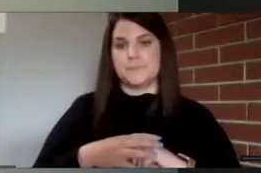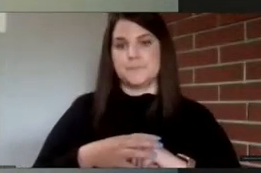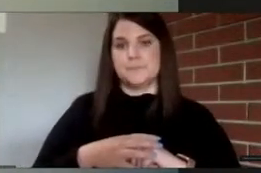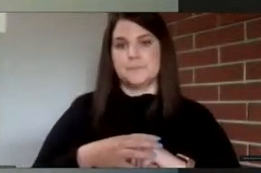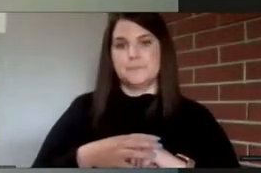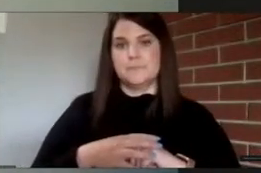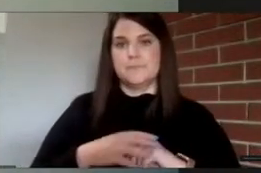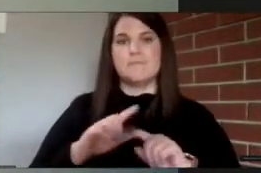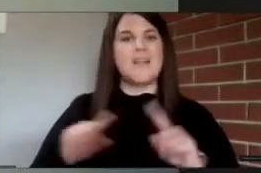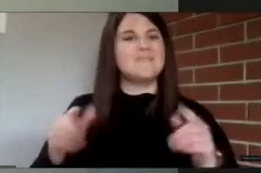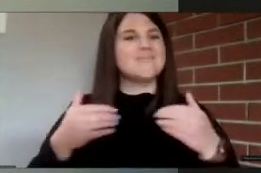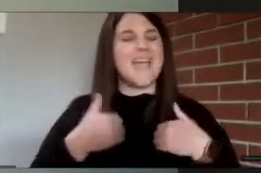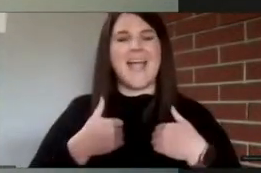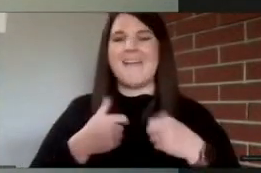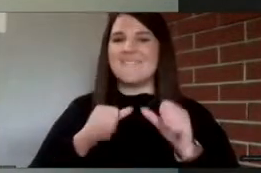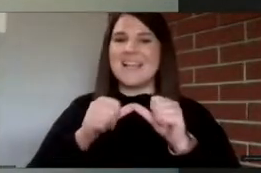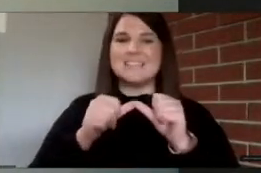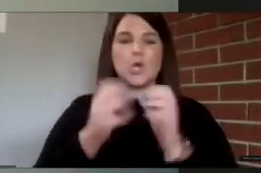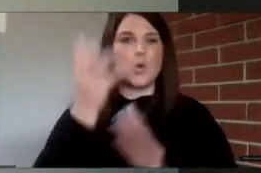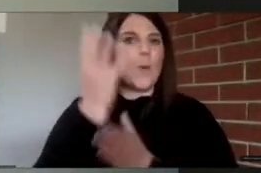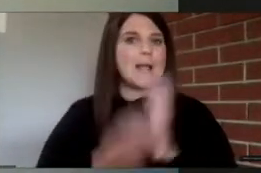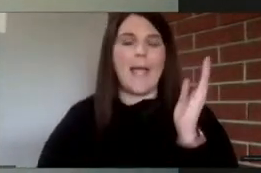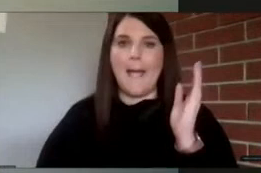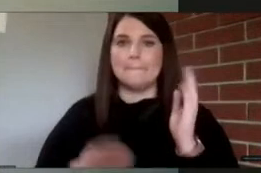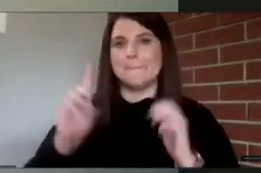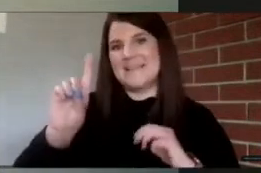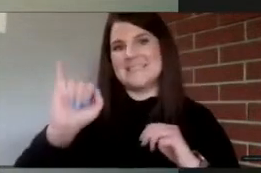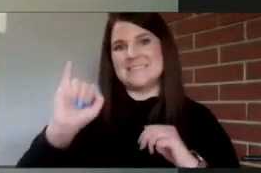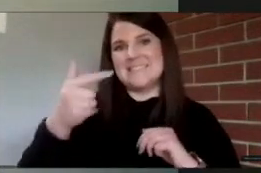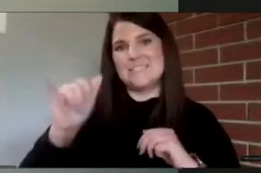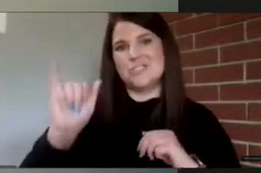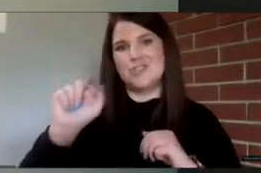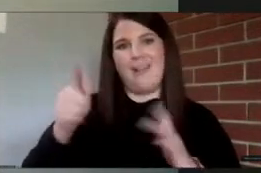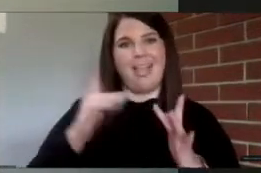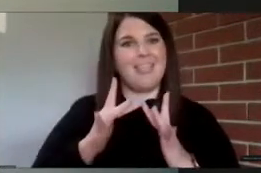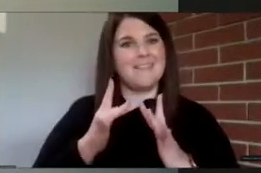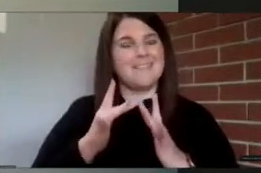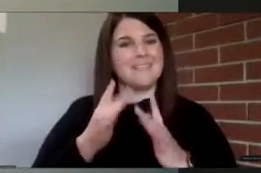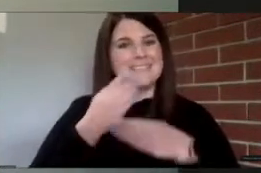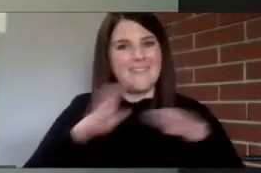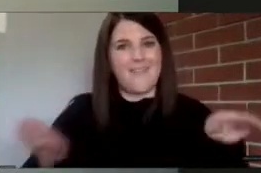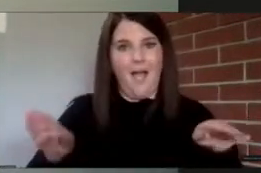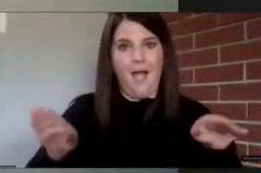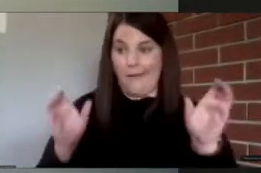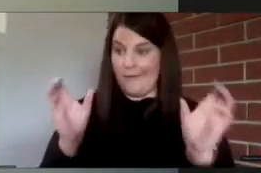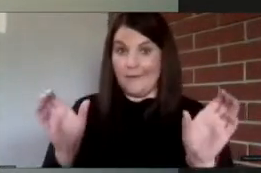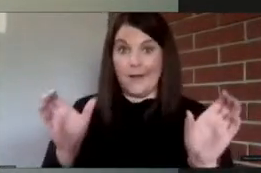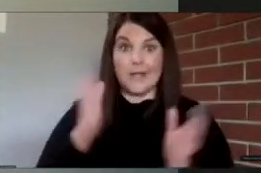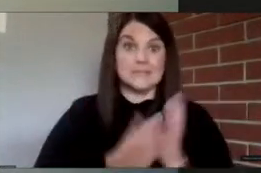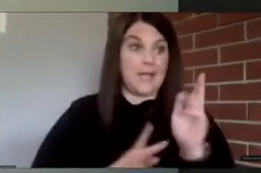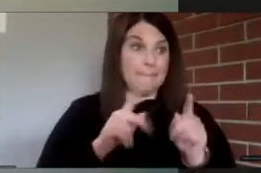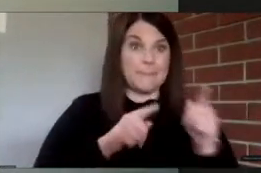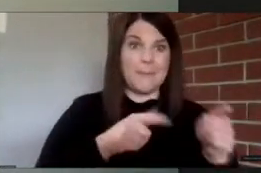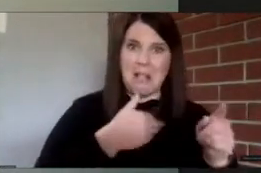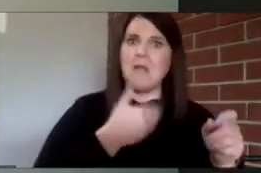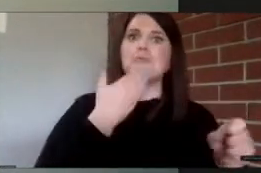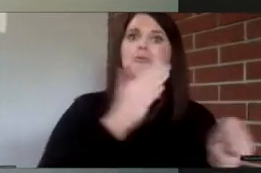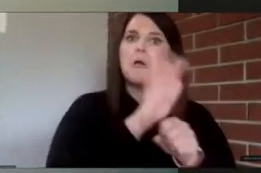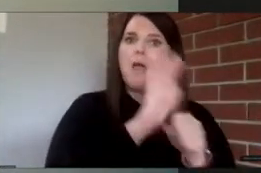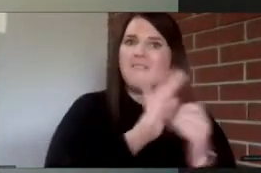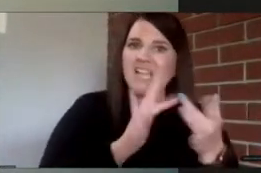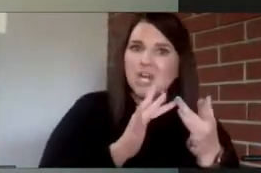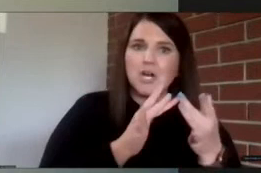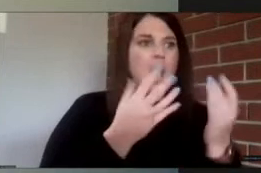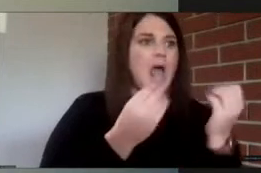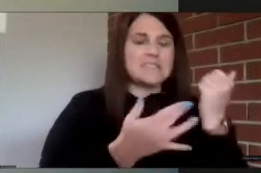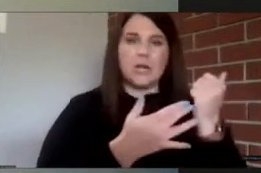of a digital divide that I think all of you will be aware of. There are people who have access to sufficient bandwidth and sufficient